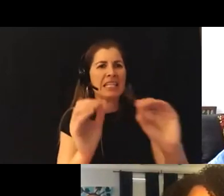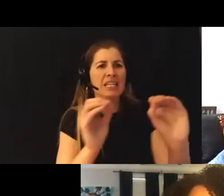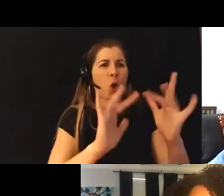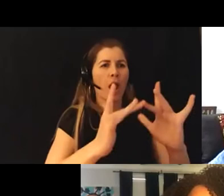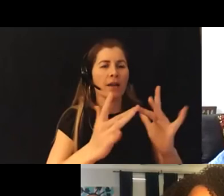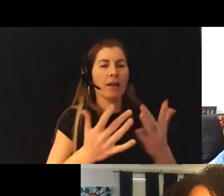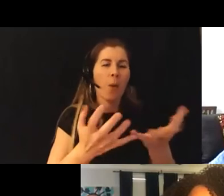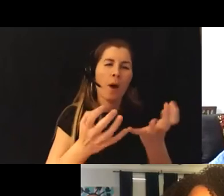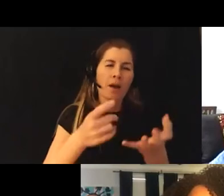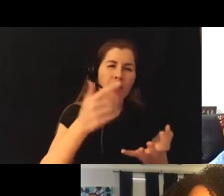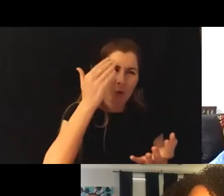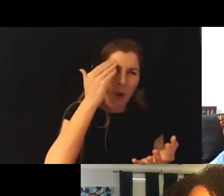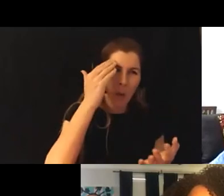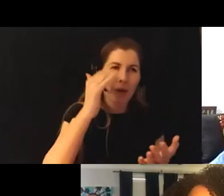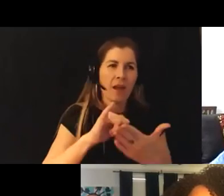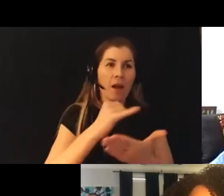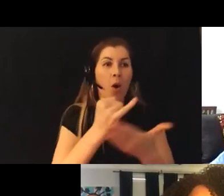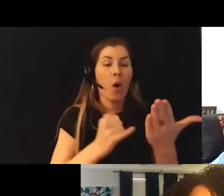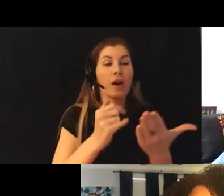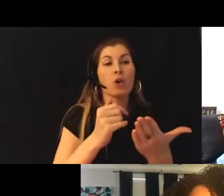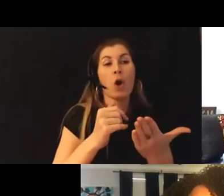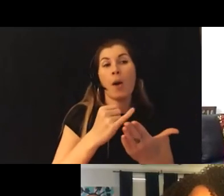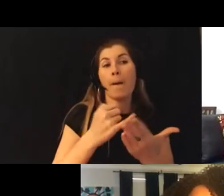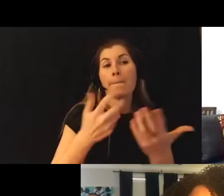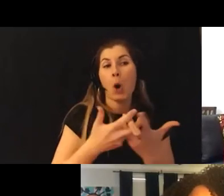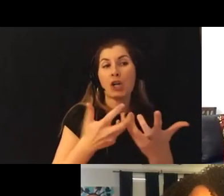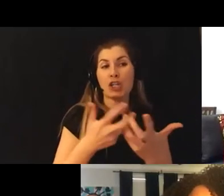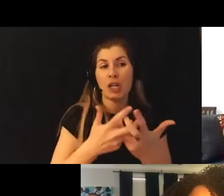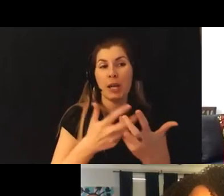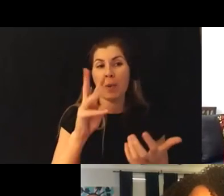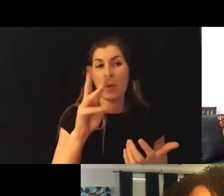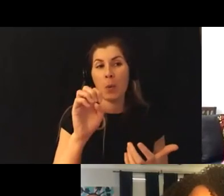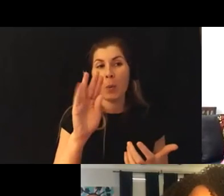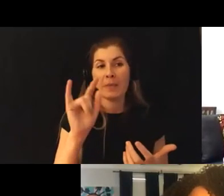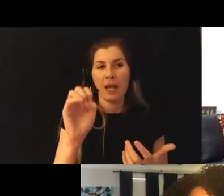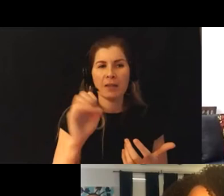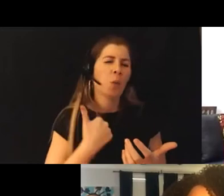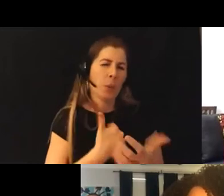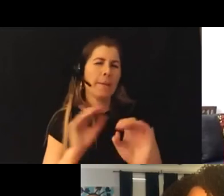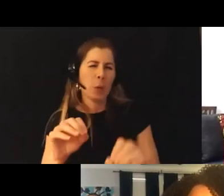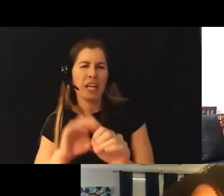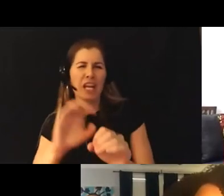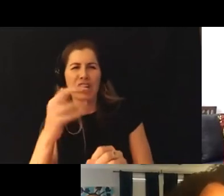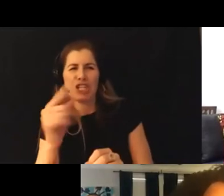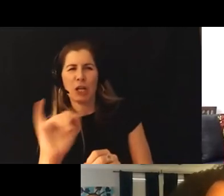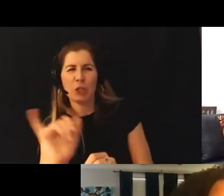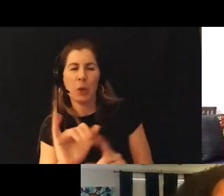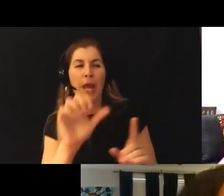is aware that on the Arts Education Partnerships website, and we can put this in the chat box,